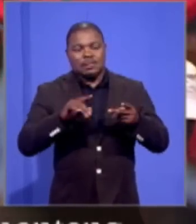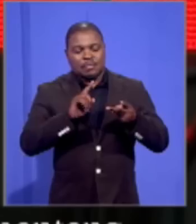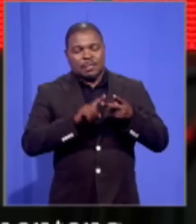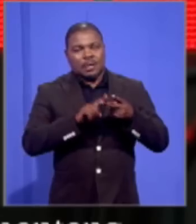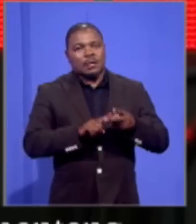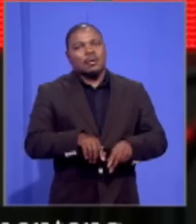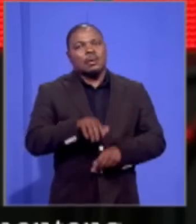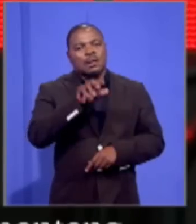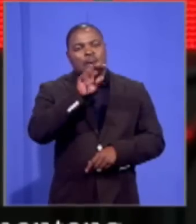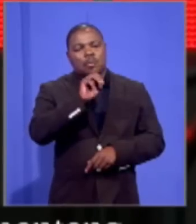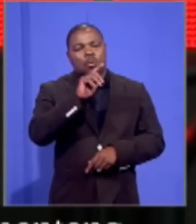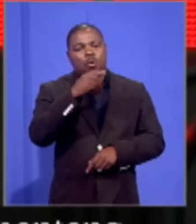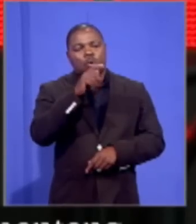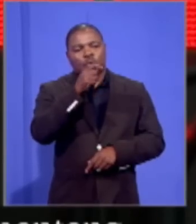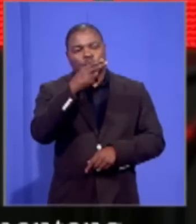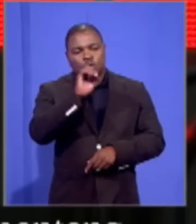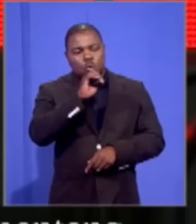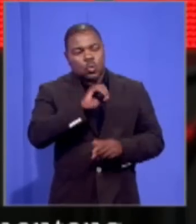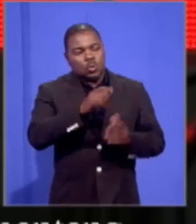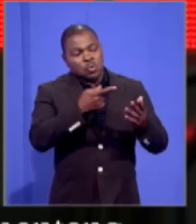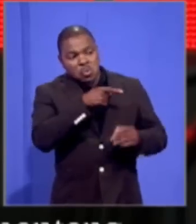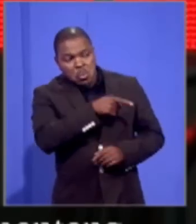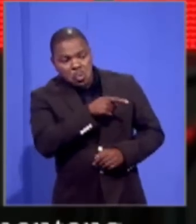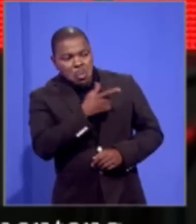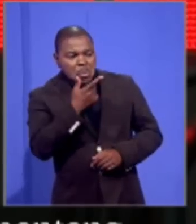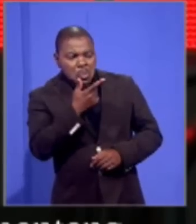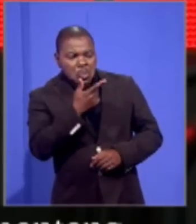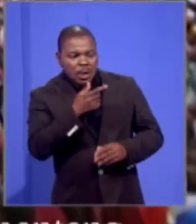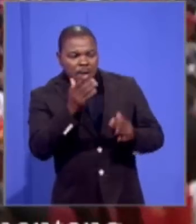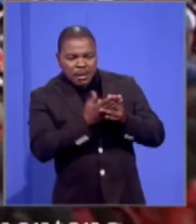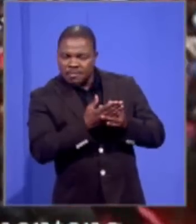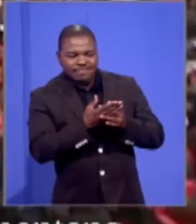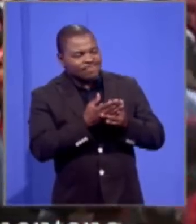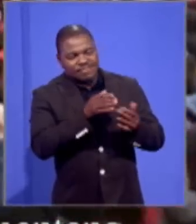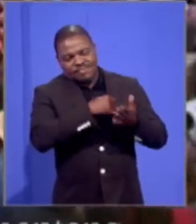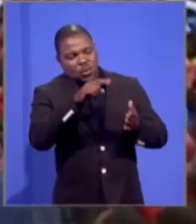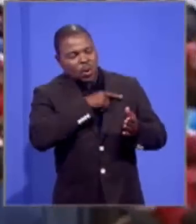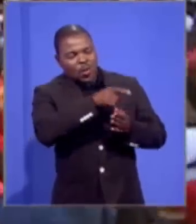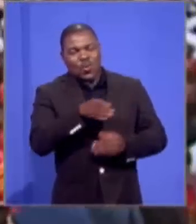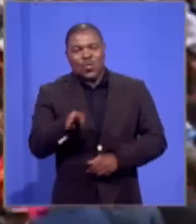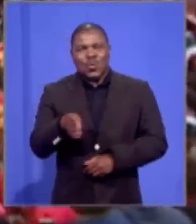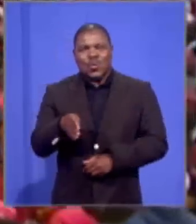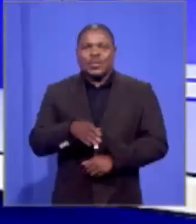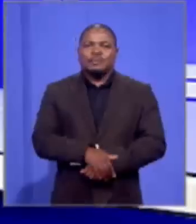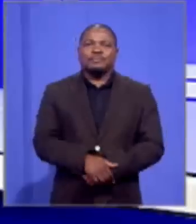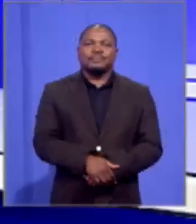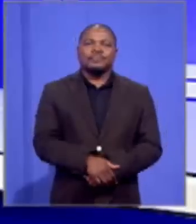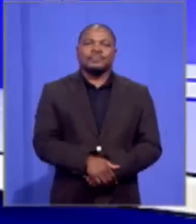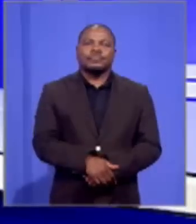le Nontlantla Mkgotho morago ga go lemoga gore o be a se gona parlamenteng letšatšing leo.